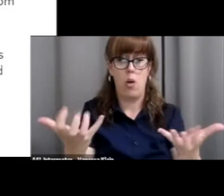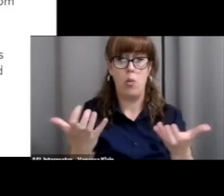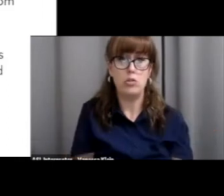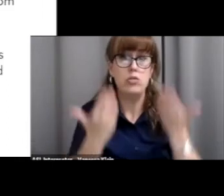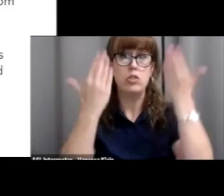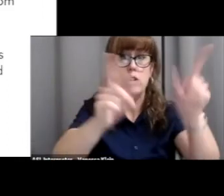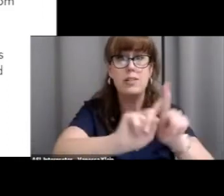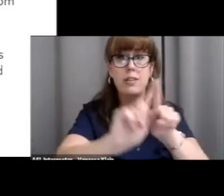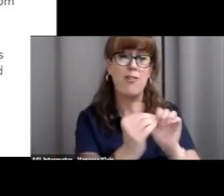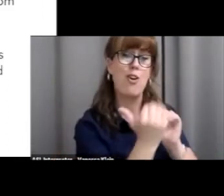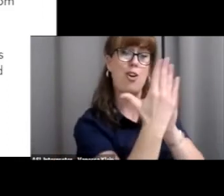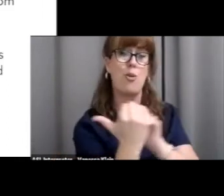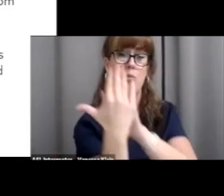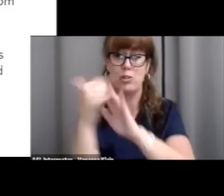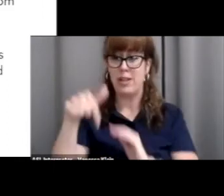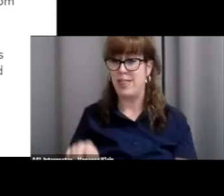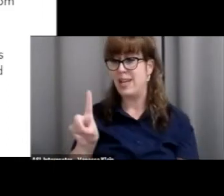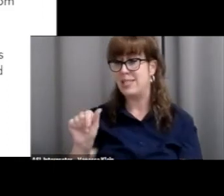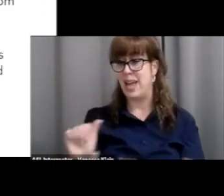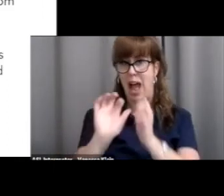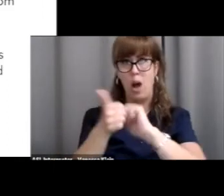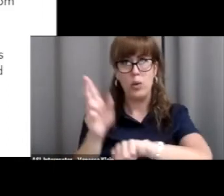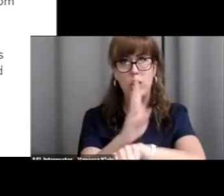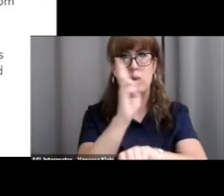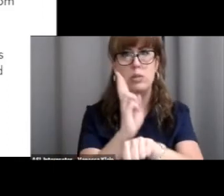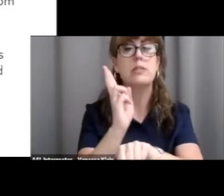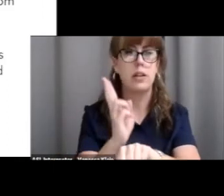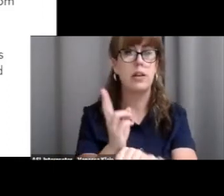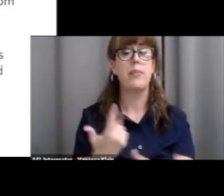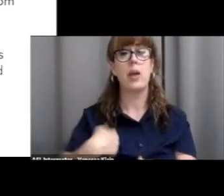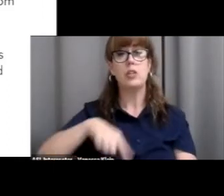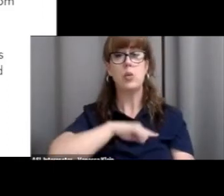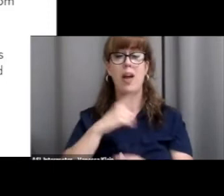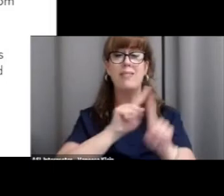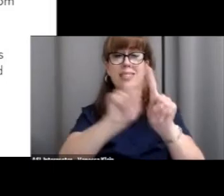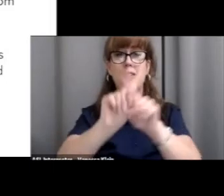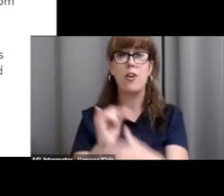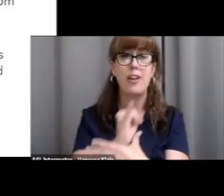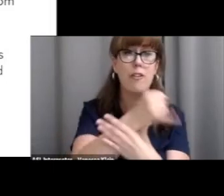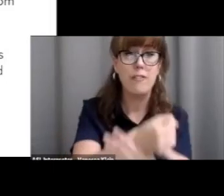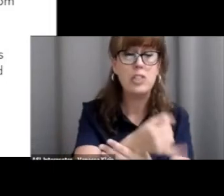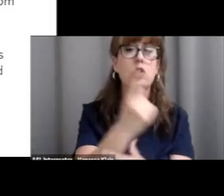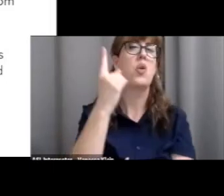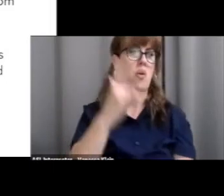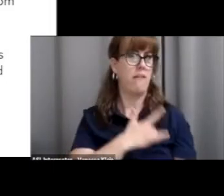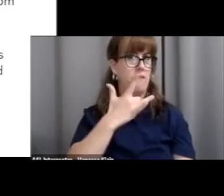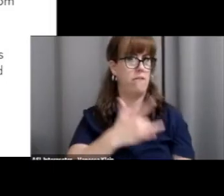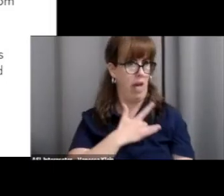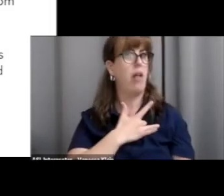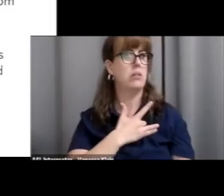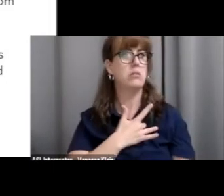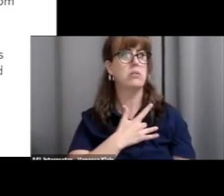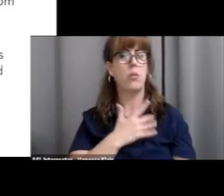this data forth into action. So we have some interventions that we thought would be useful for the advertising